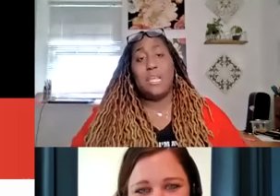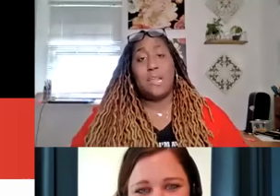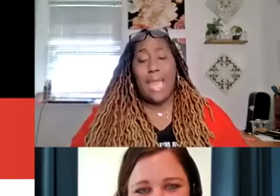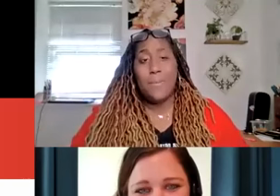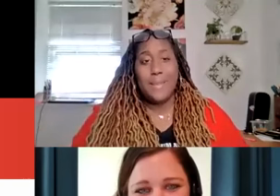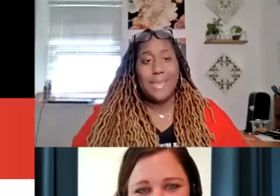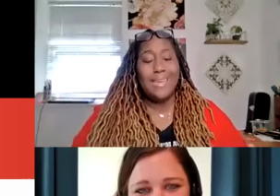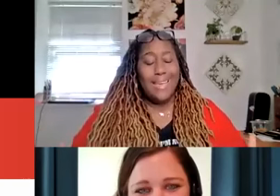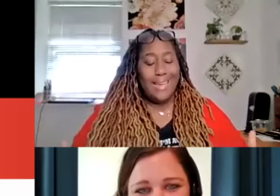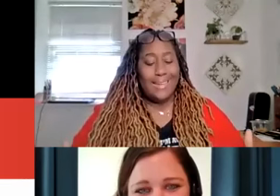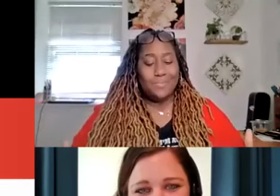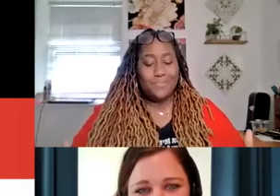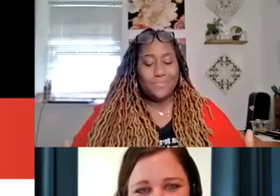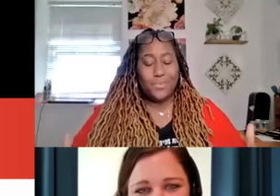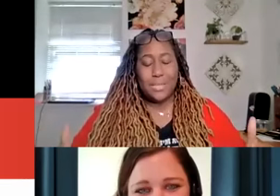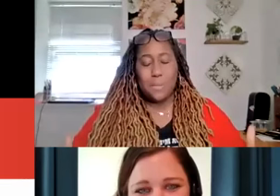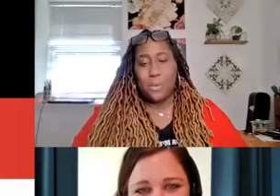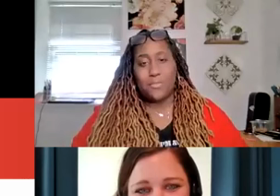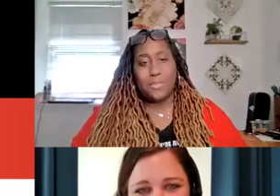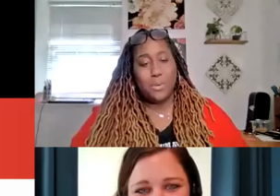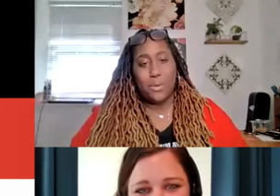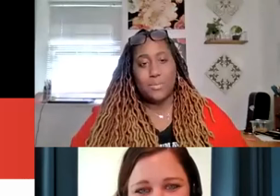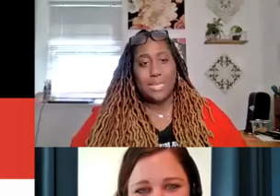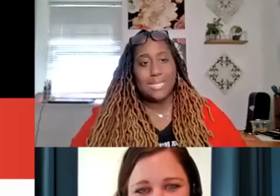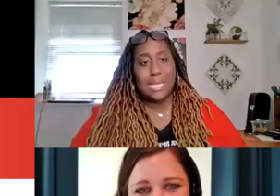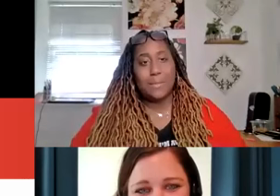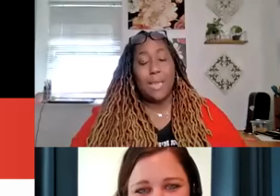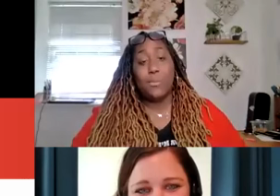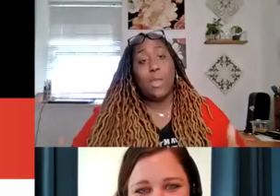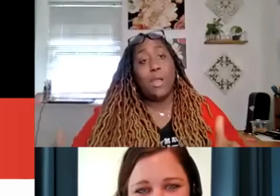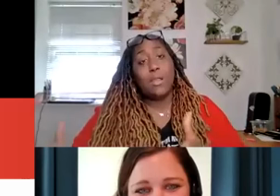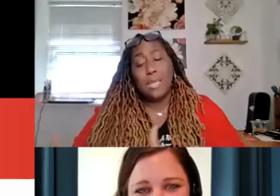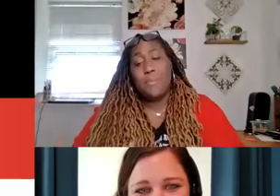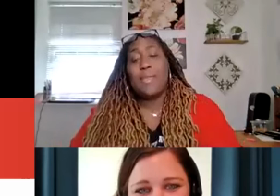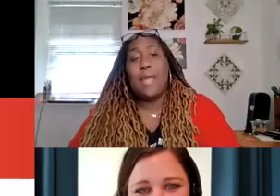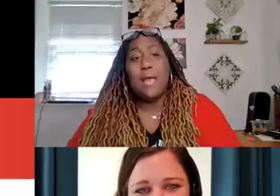of things that are happening within both of these programs at the same